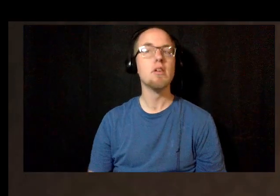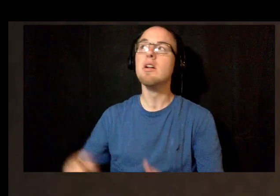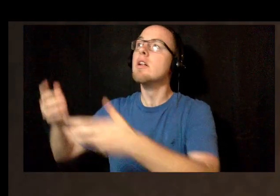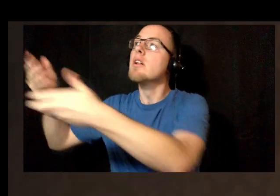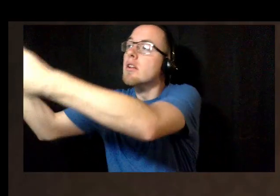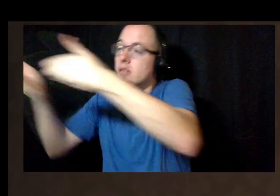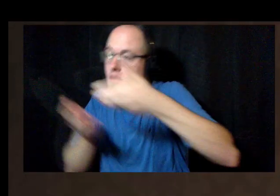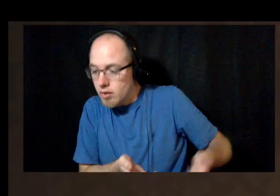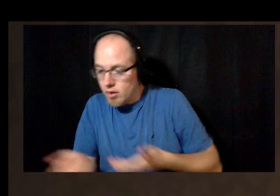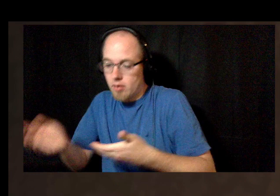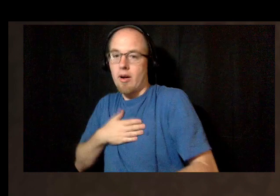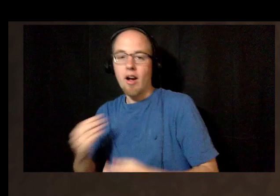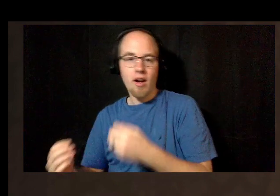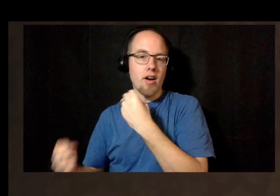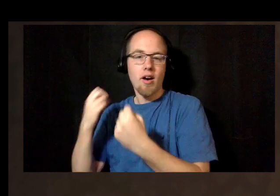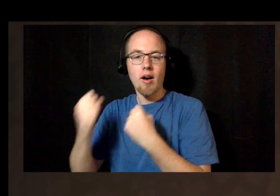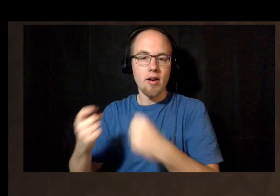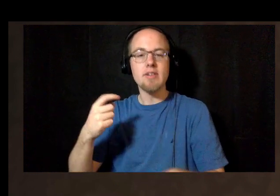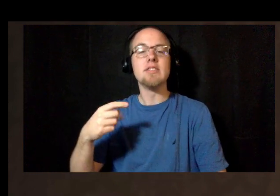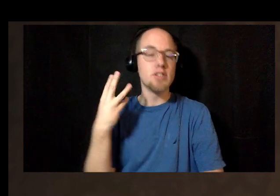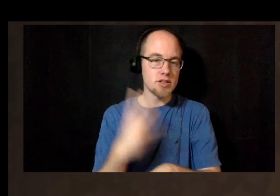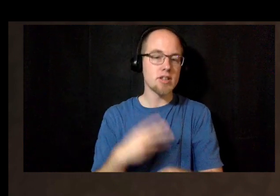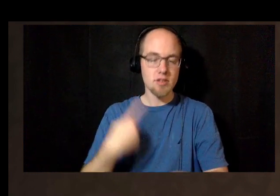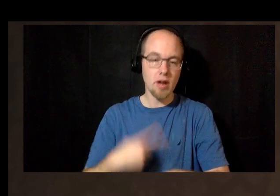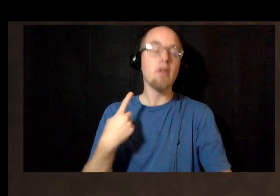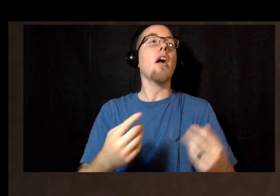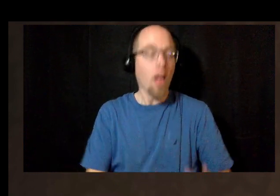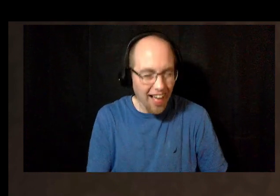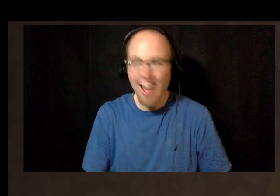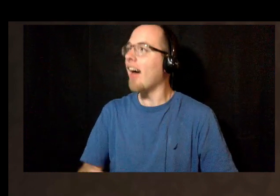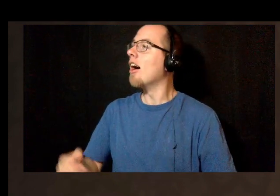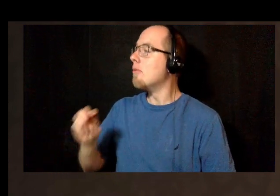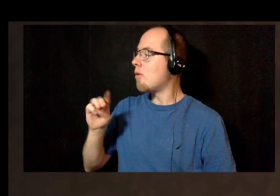to my car. We had to stop about 6 times because Morgan was like, hang on a minute.